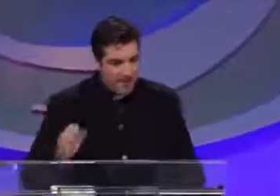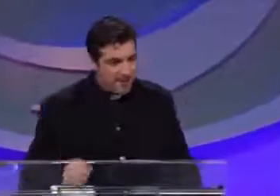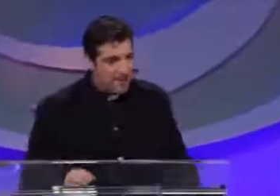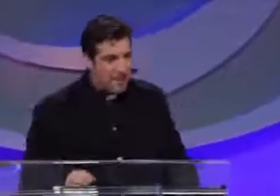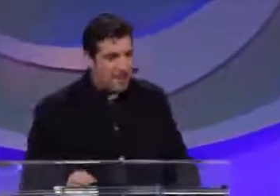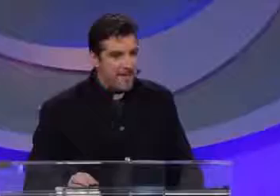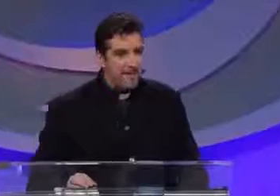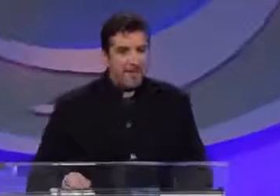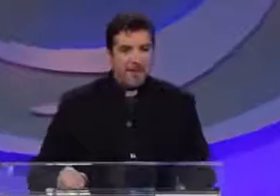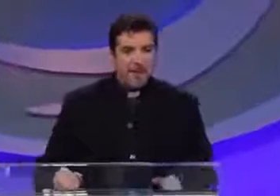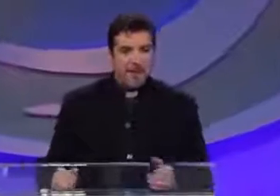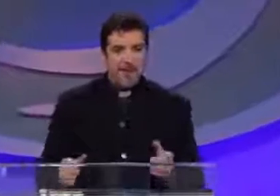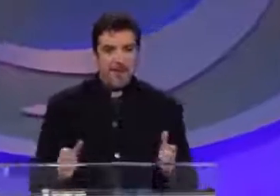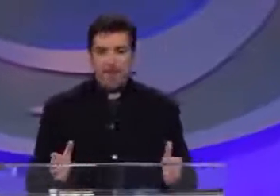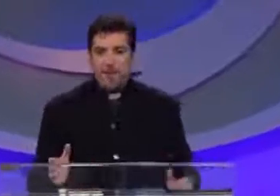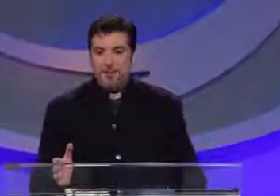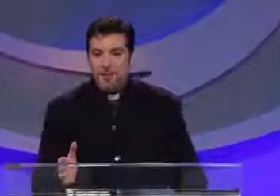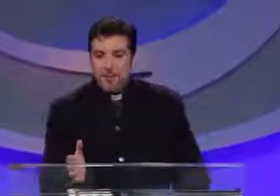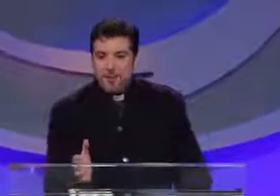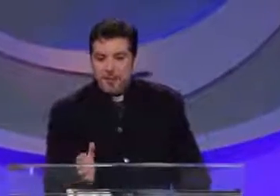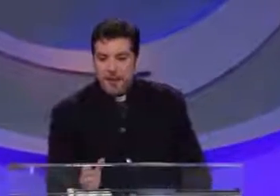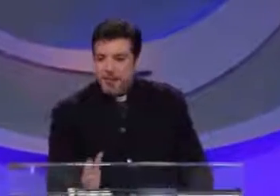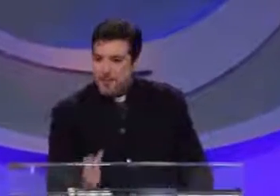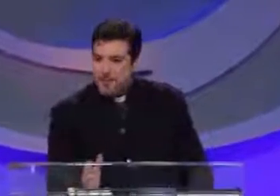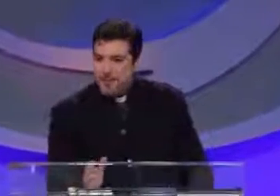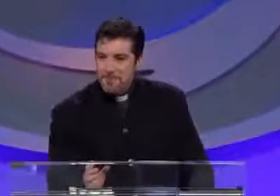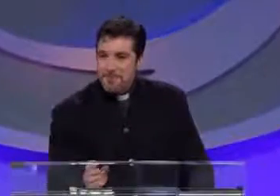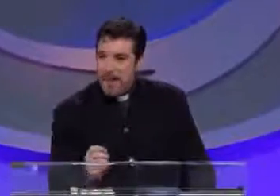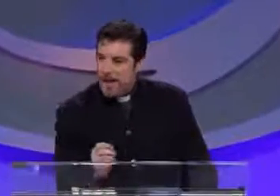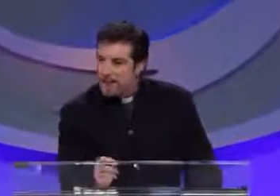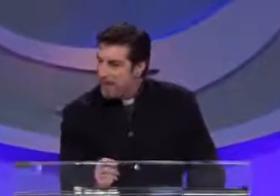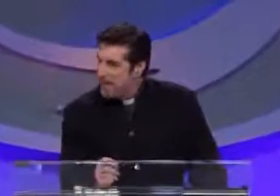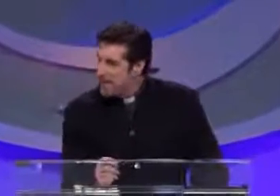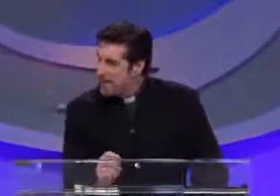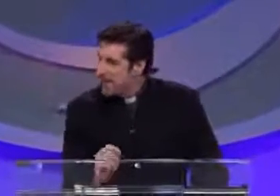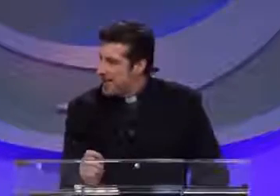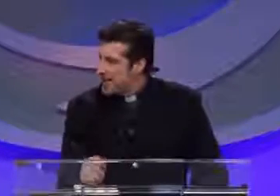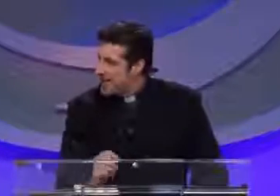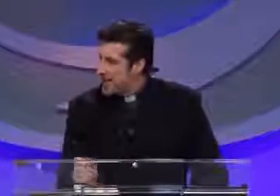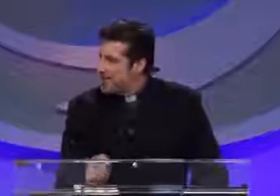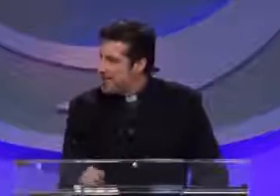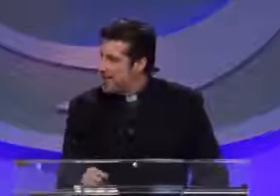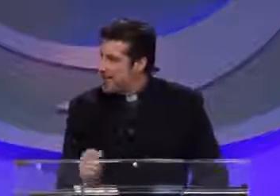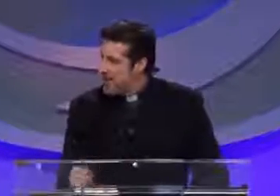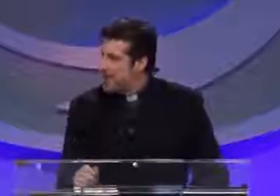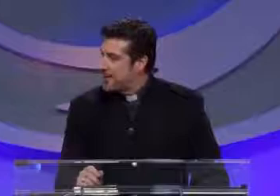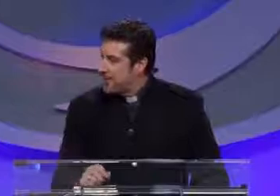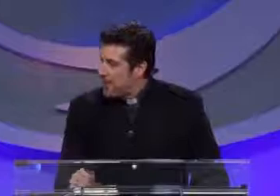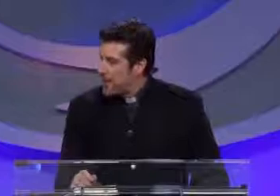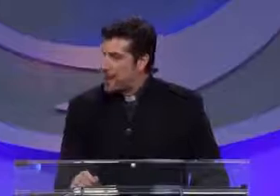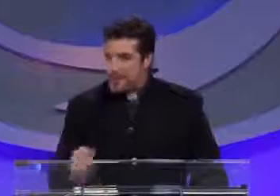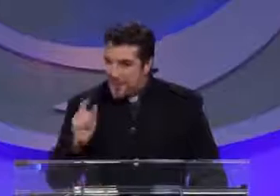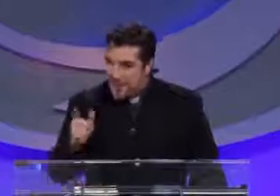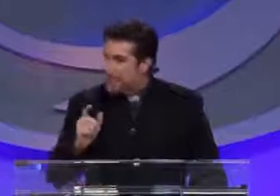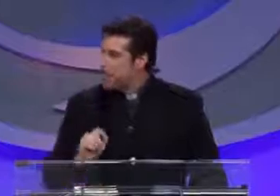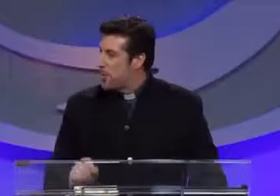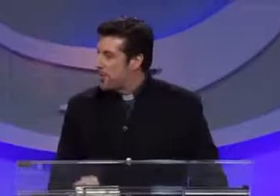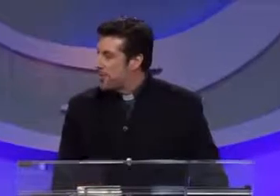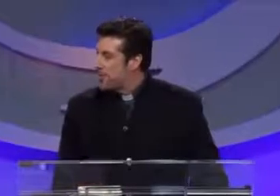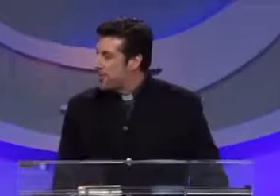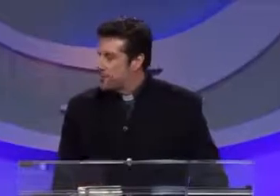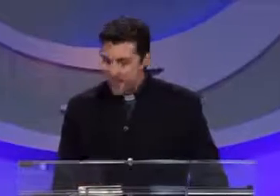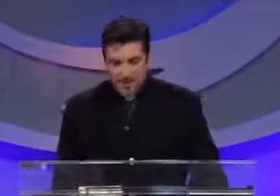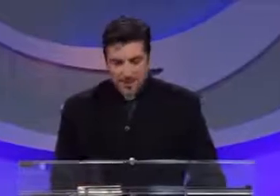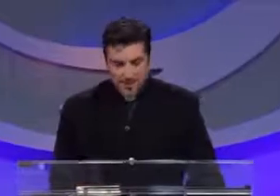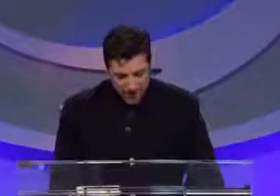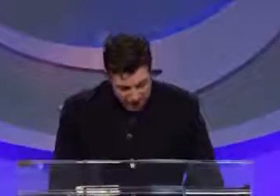Sorry. And so I said to him, "How's about we take, can you give Kenneth a word and give the leaders a